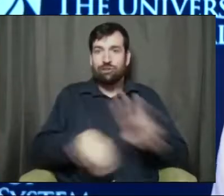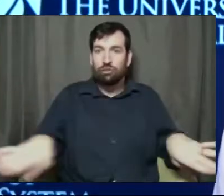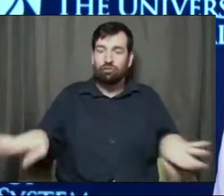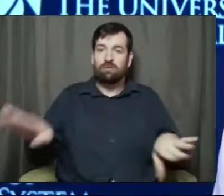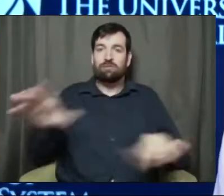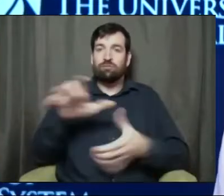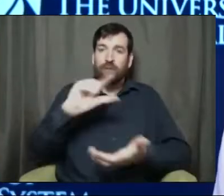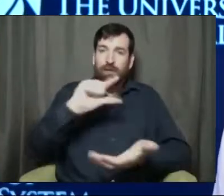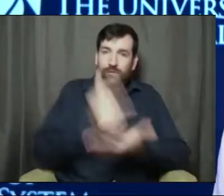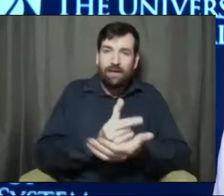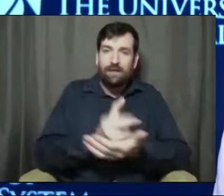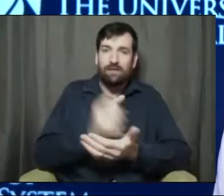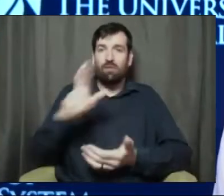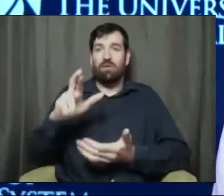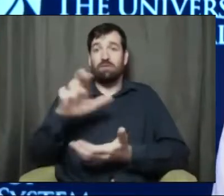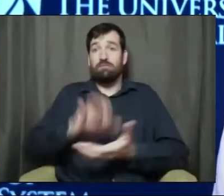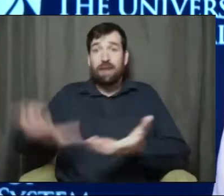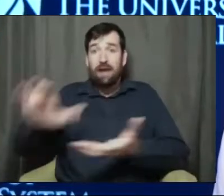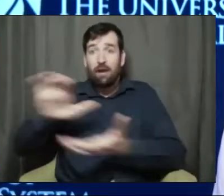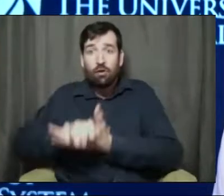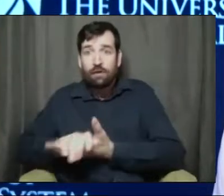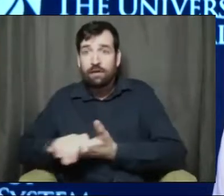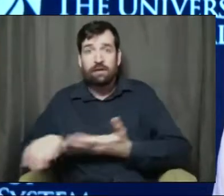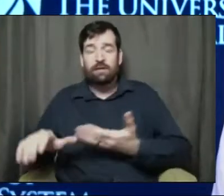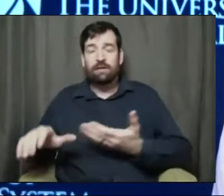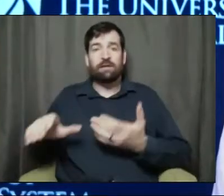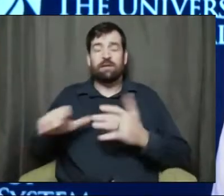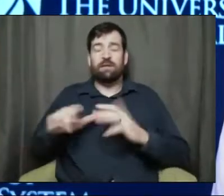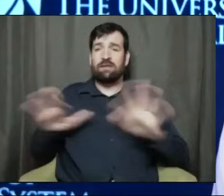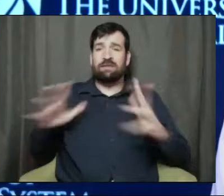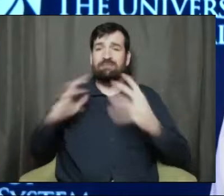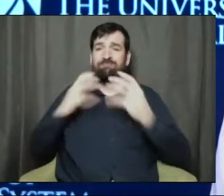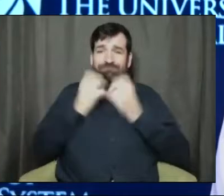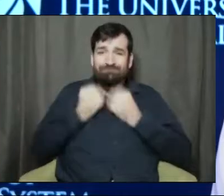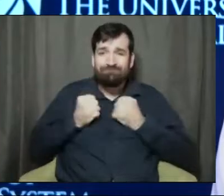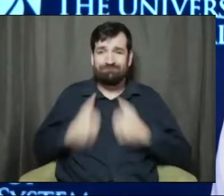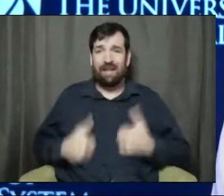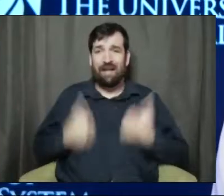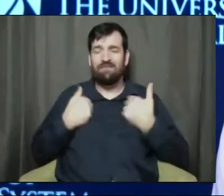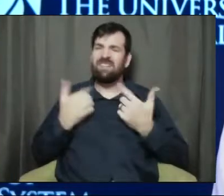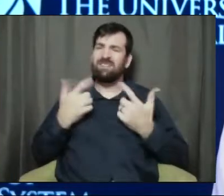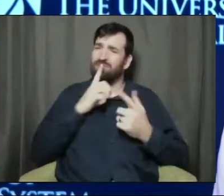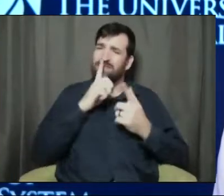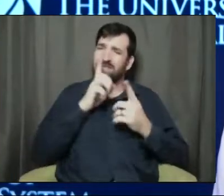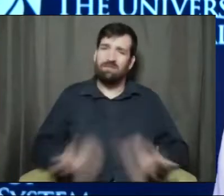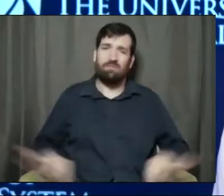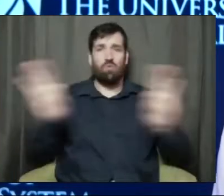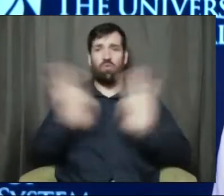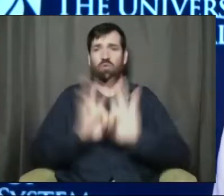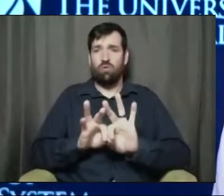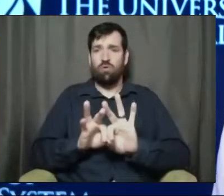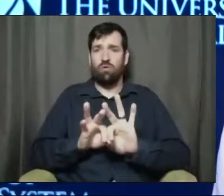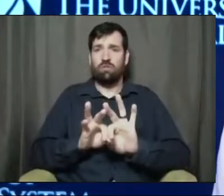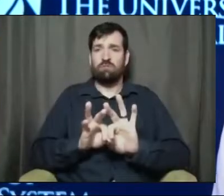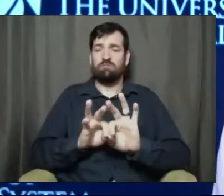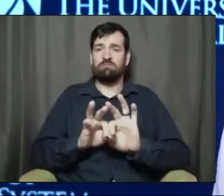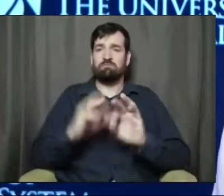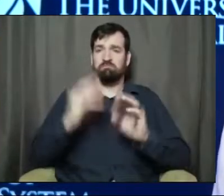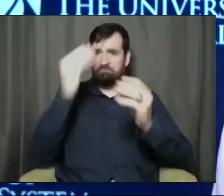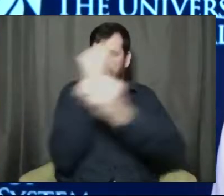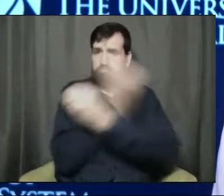other milestones in life, and they're just clinging to life. And so it's really important that we get education out there for